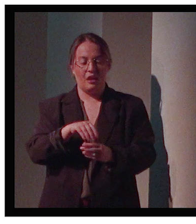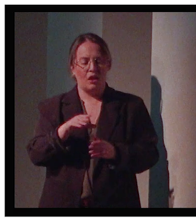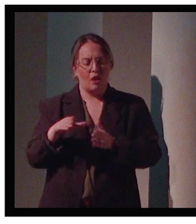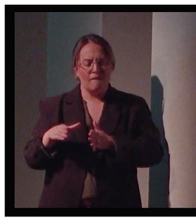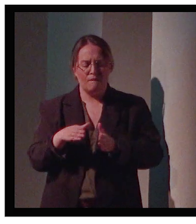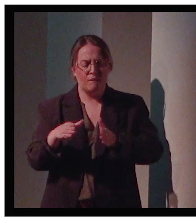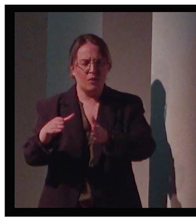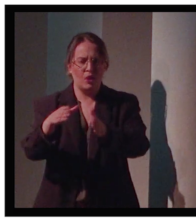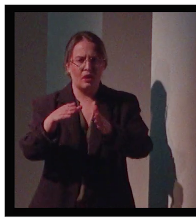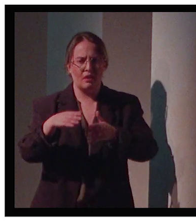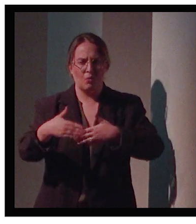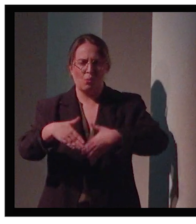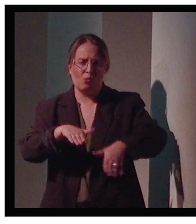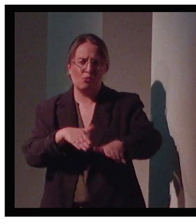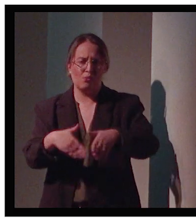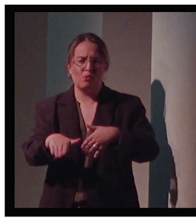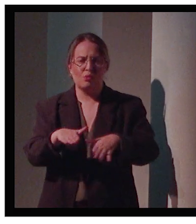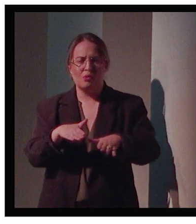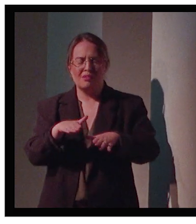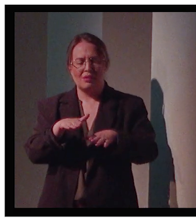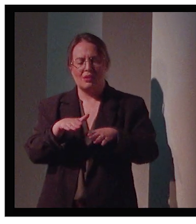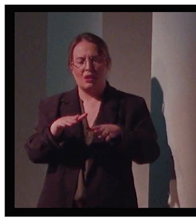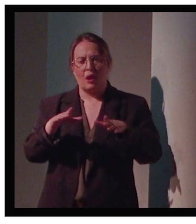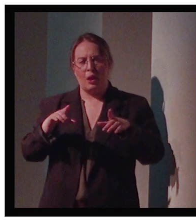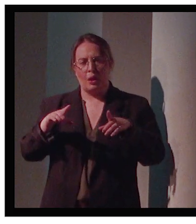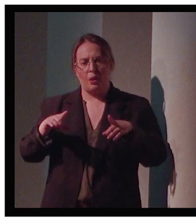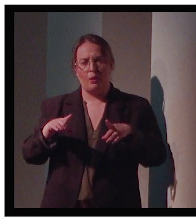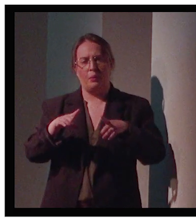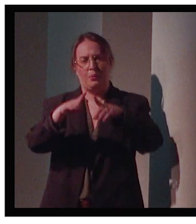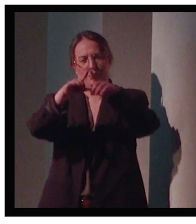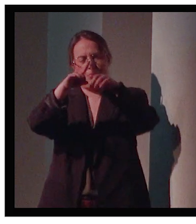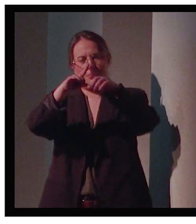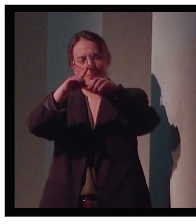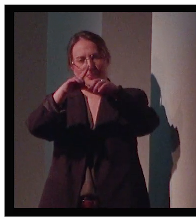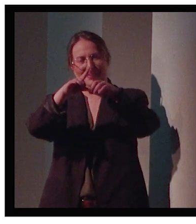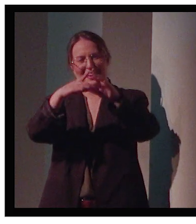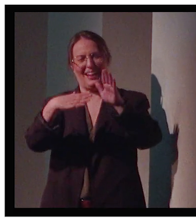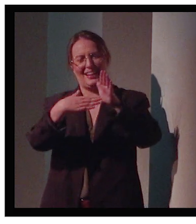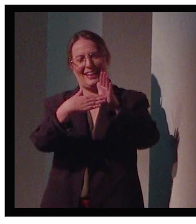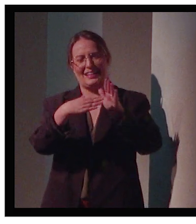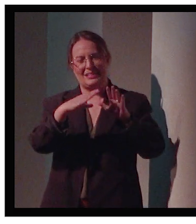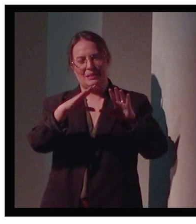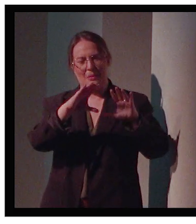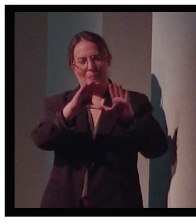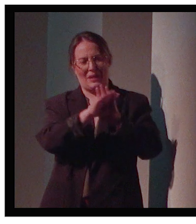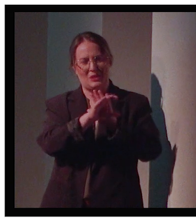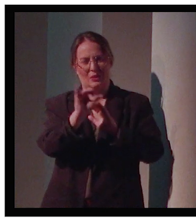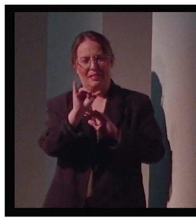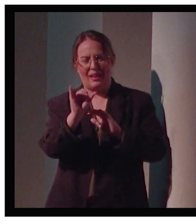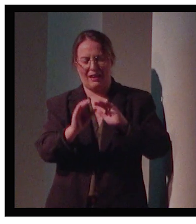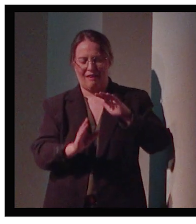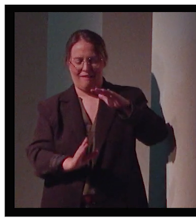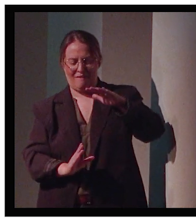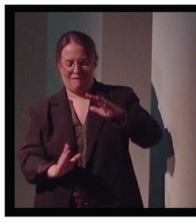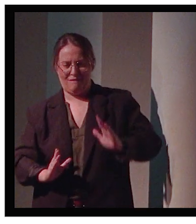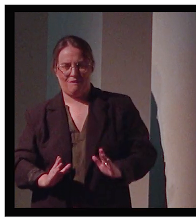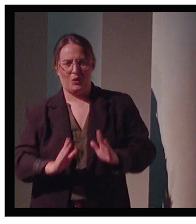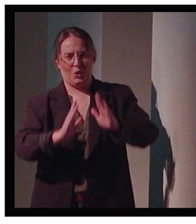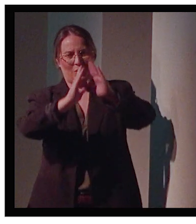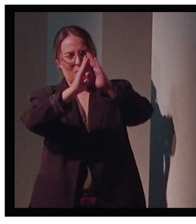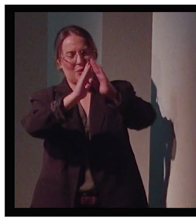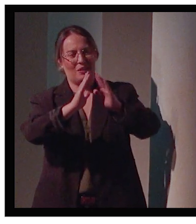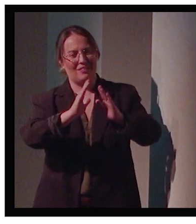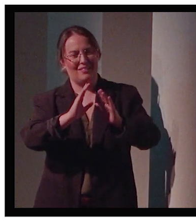to recede in space so much as it presses up against the picture plane, almost like a vertical aligned with the